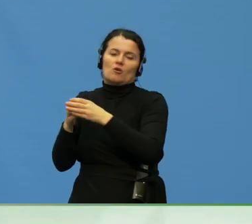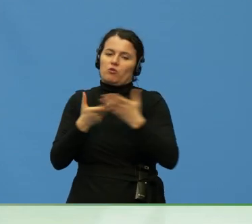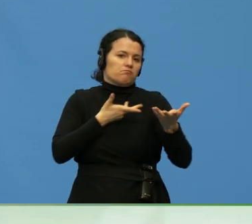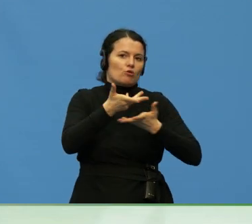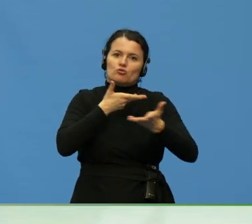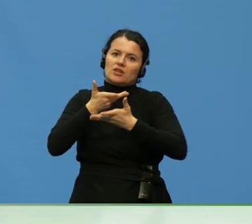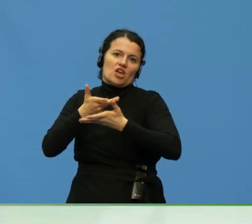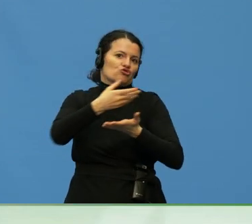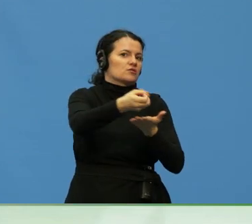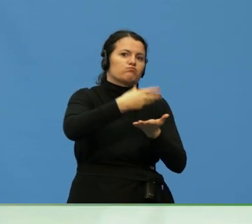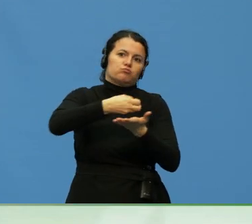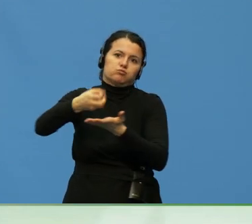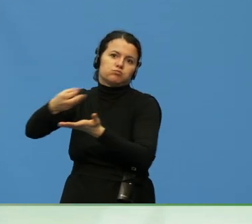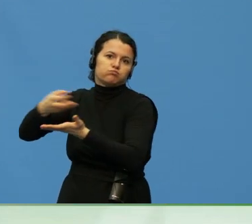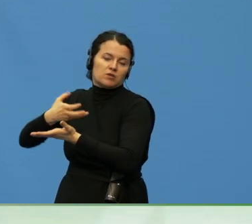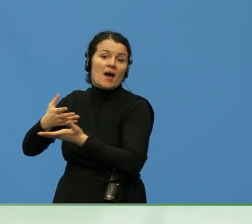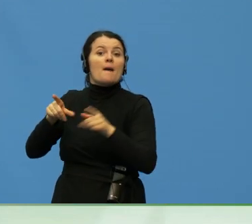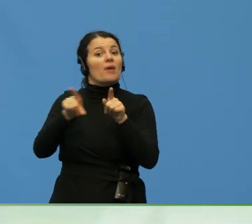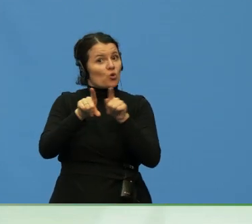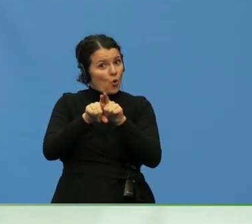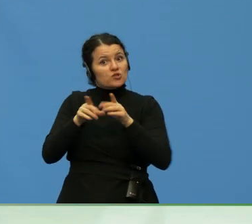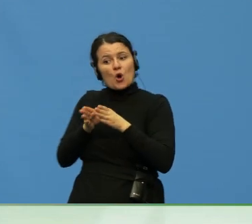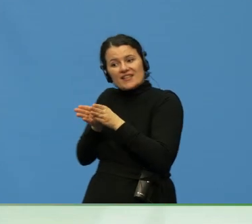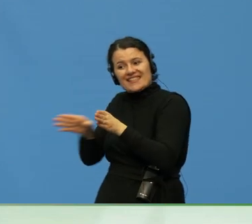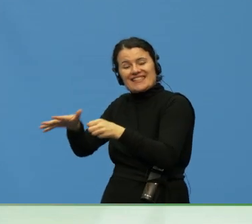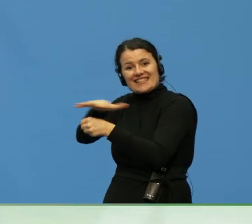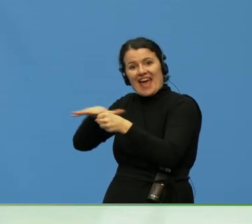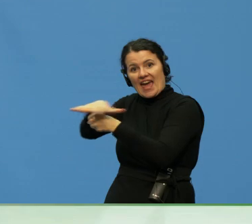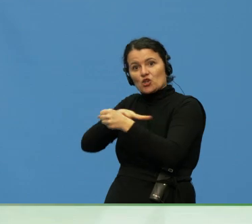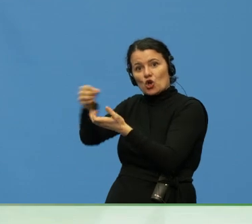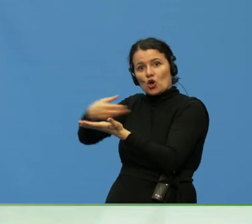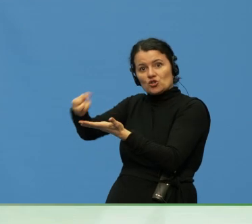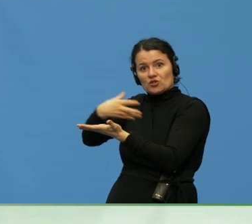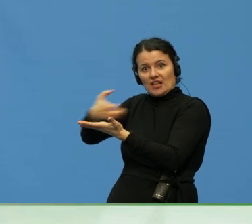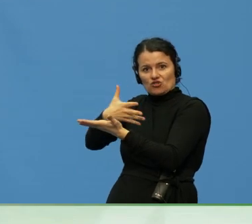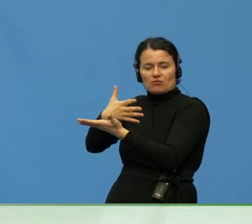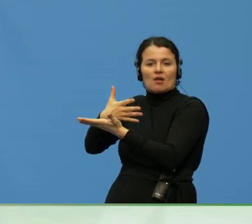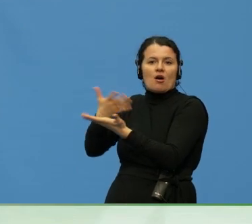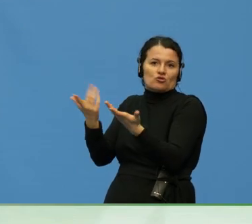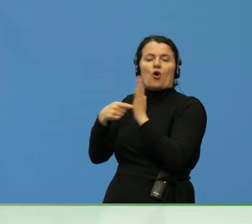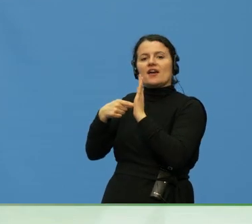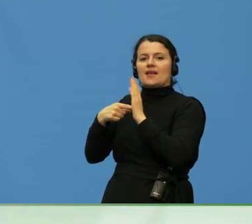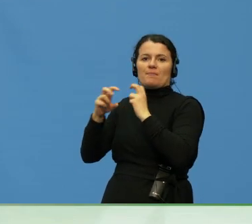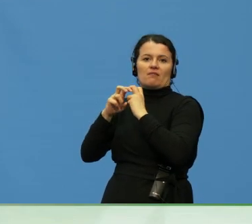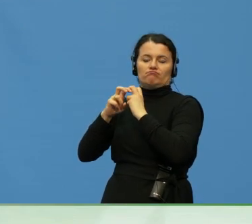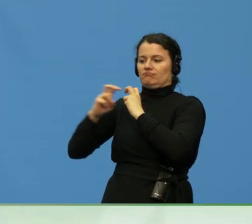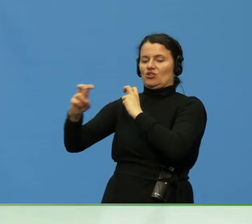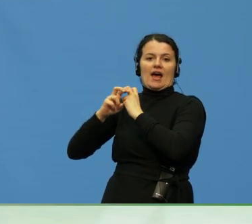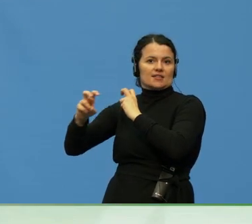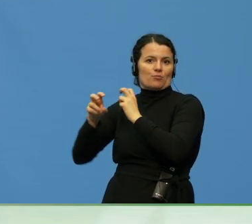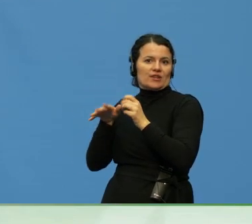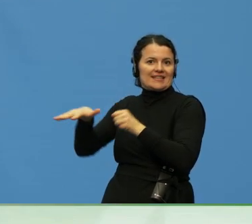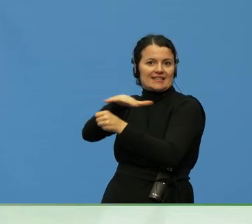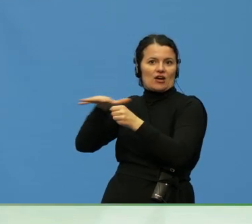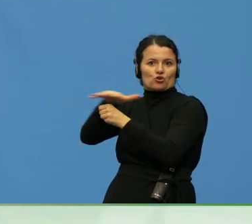but we also had sector-specific consultations in areas of jurisdiction of the federal government. So transport would have been one of them. So we had a